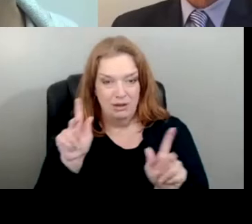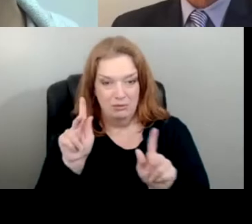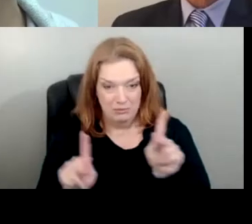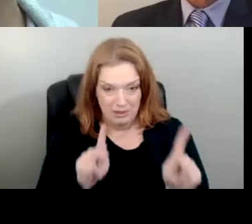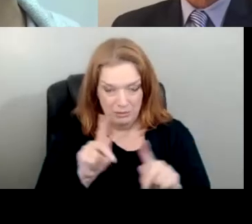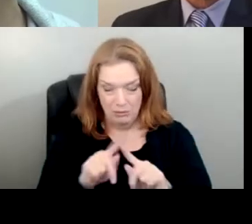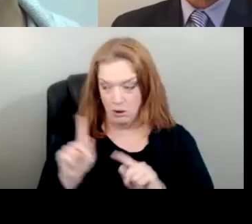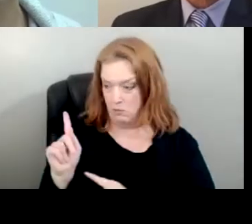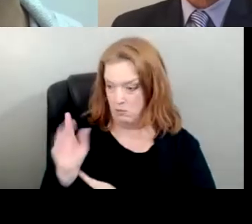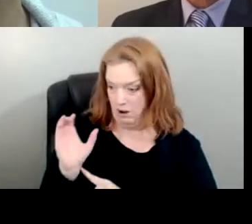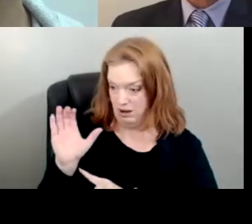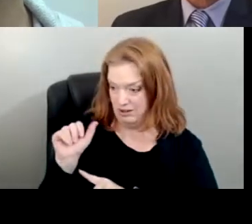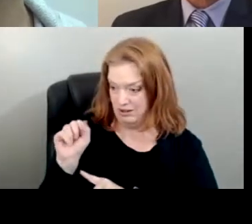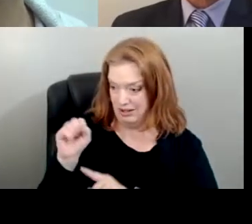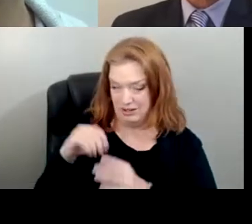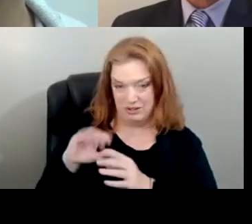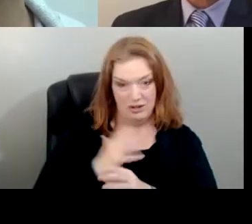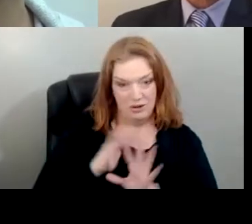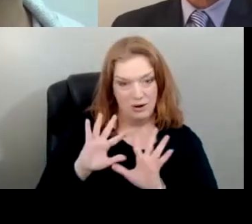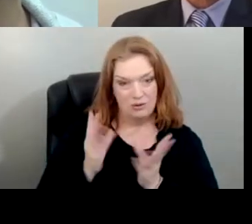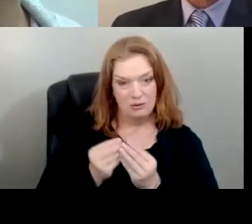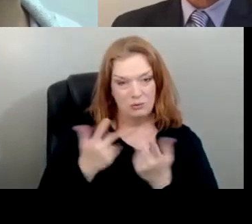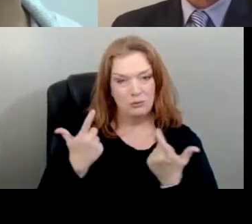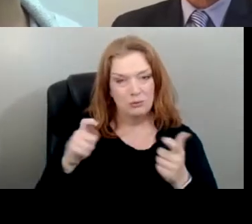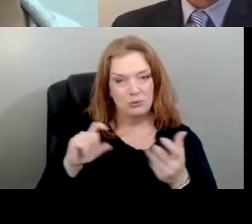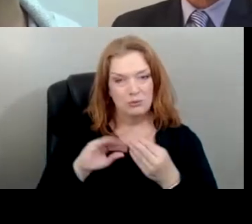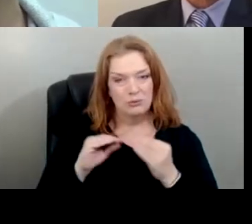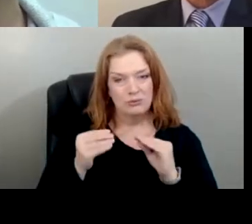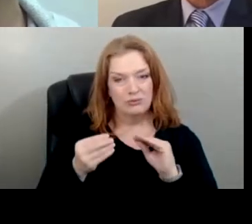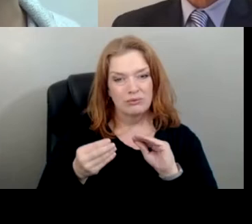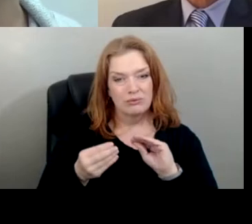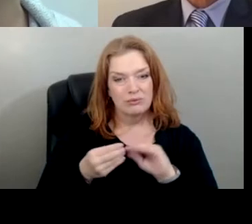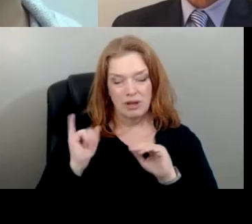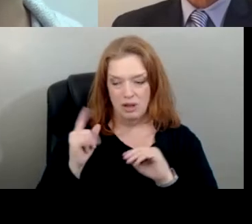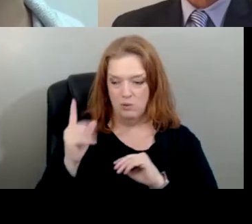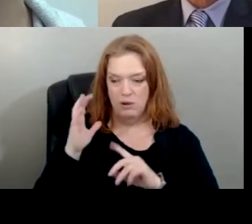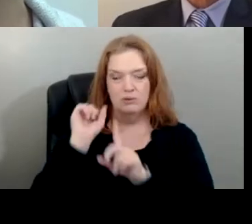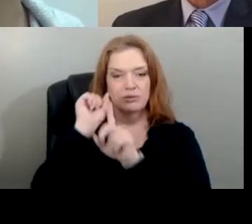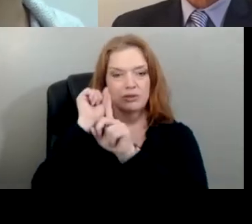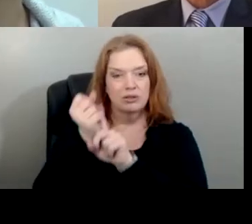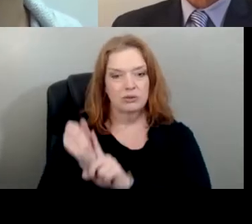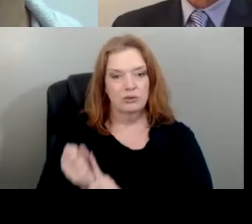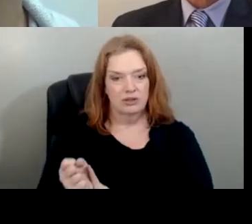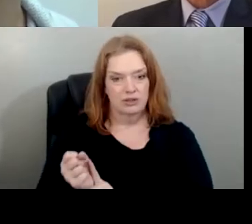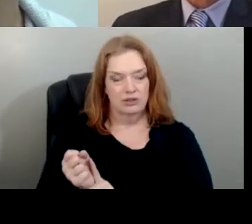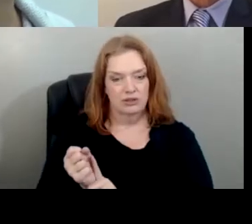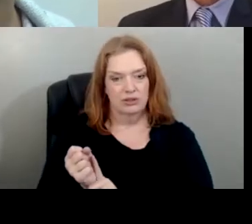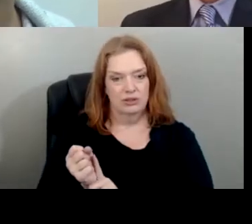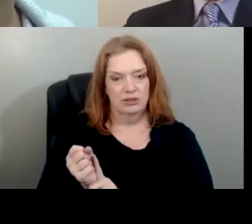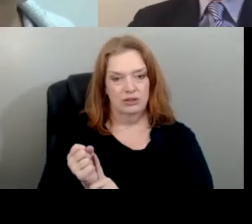tribe is a large number. Those are 100 situations, and you might as well double that because